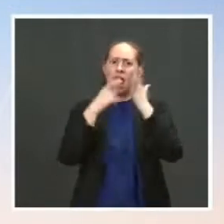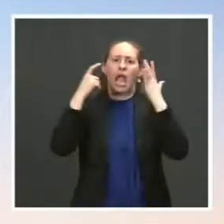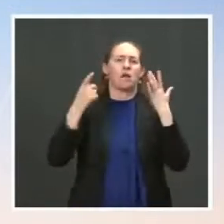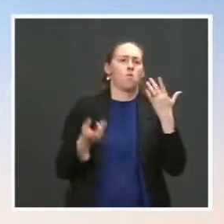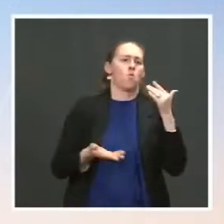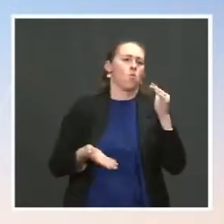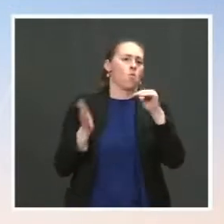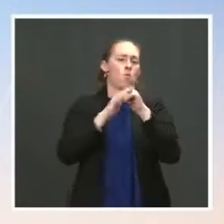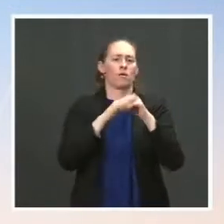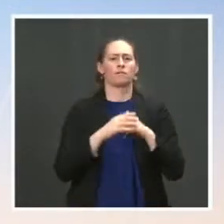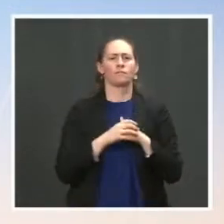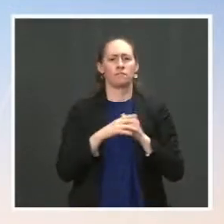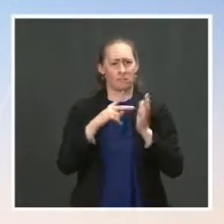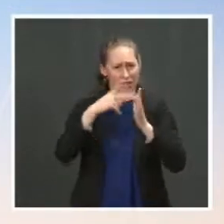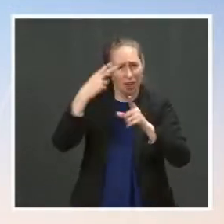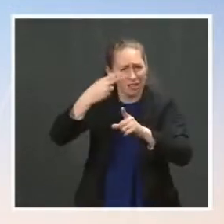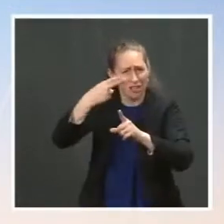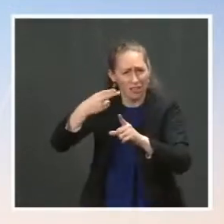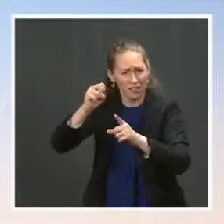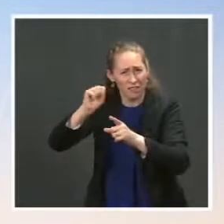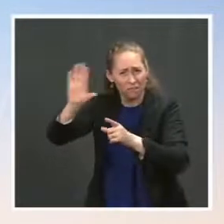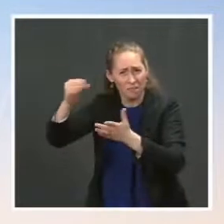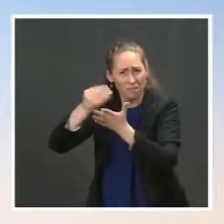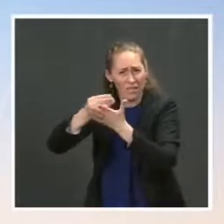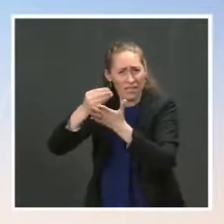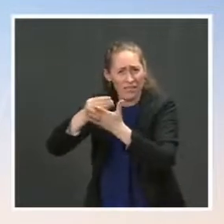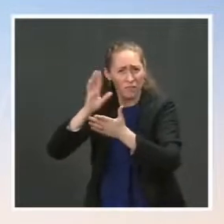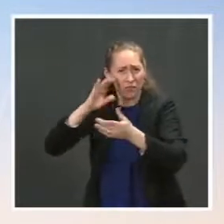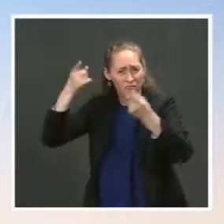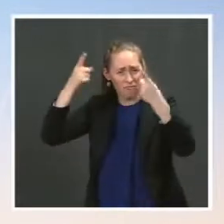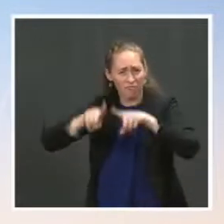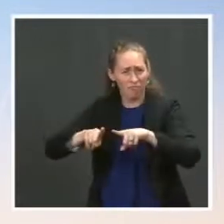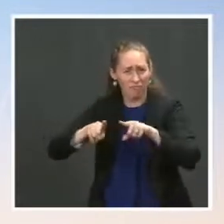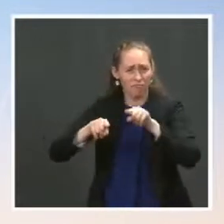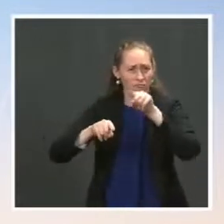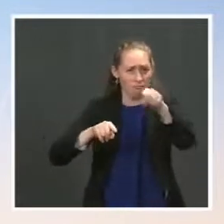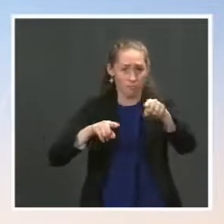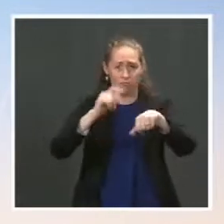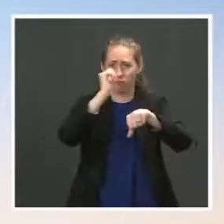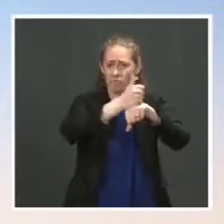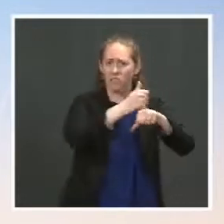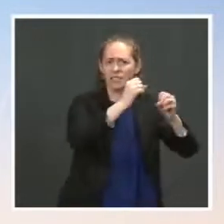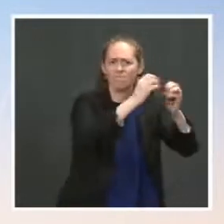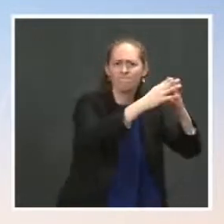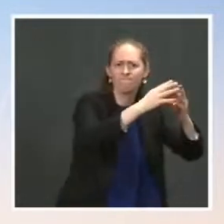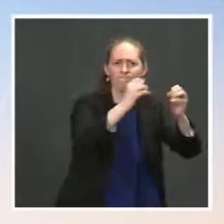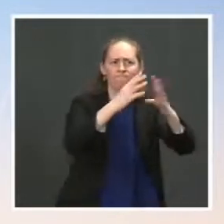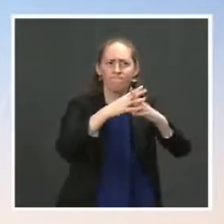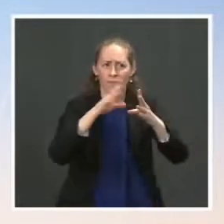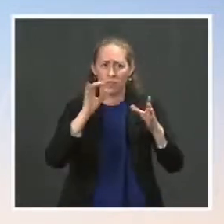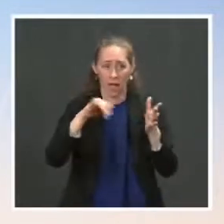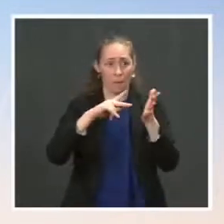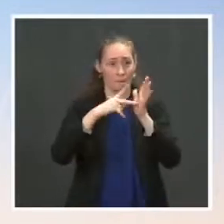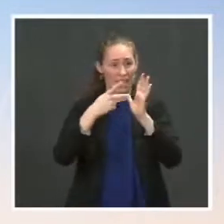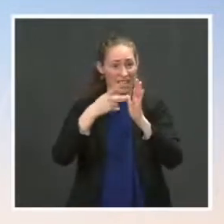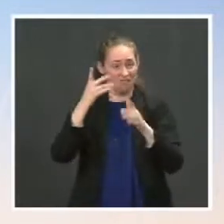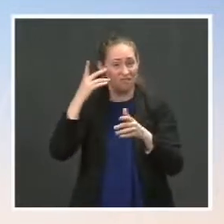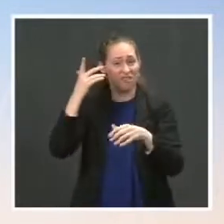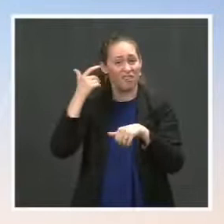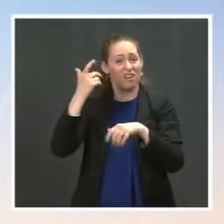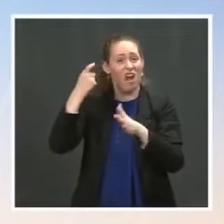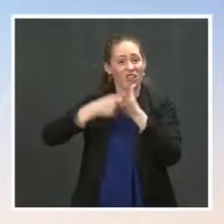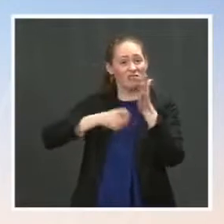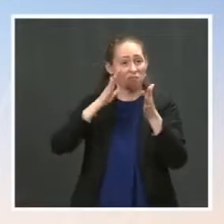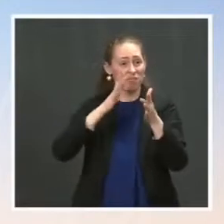HHS money that it is, that these shelters, the Washington Post says the costs are going to rise significantly, that the shelters might be